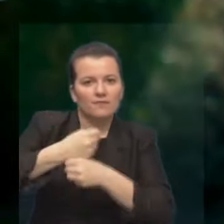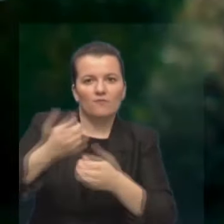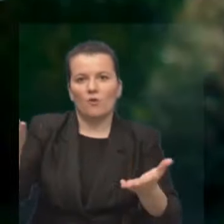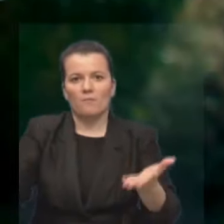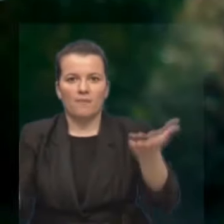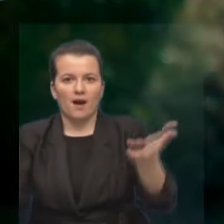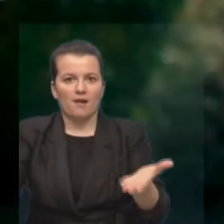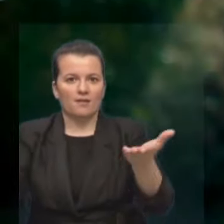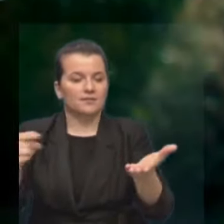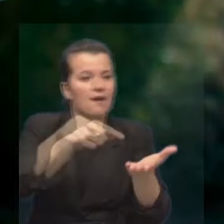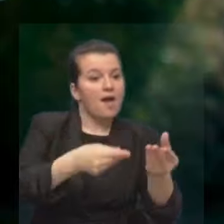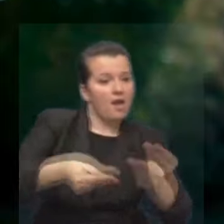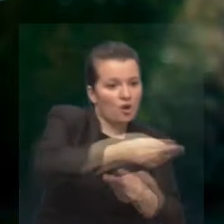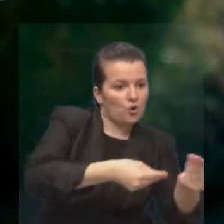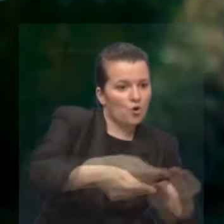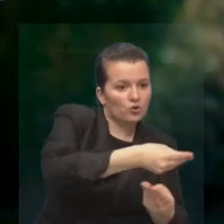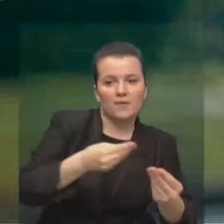social aspects. And